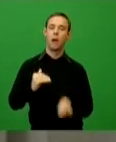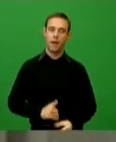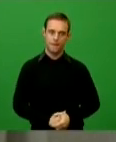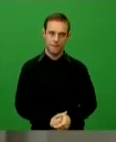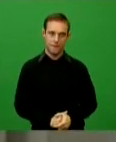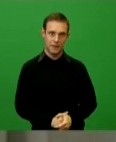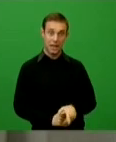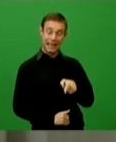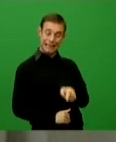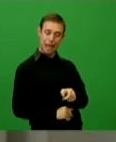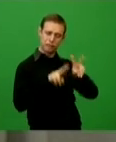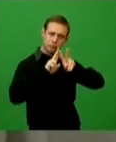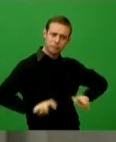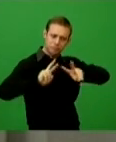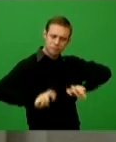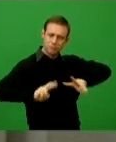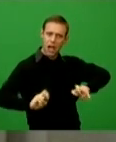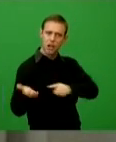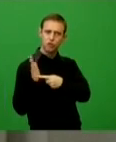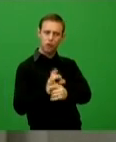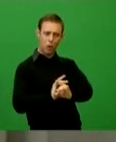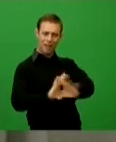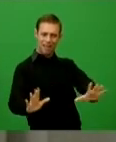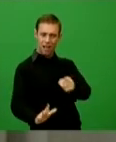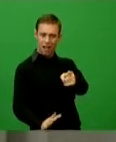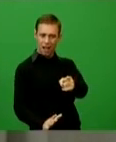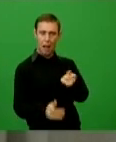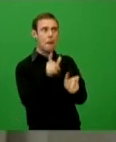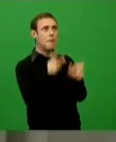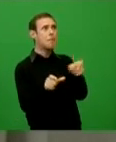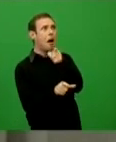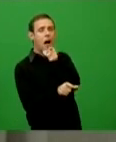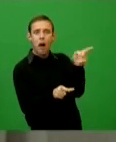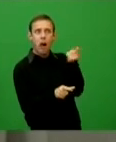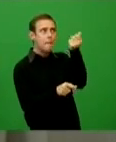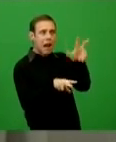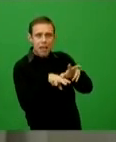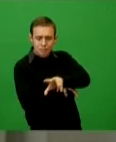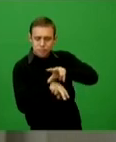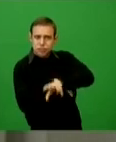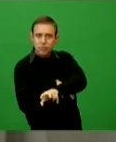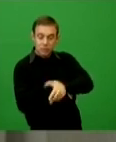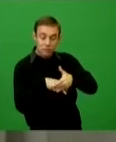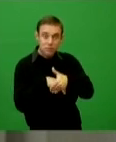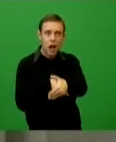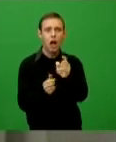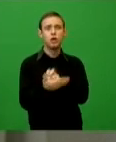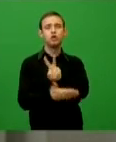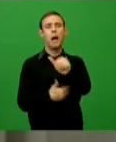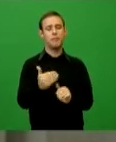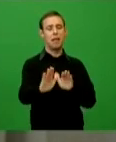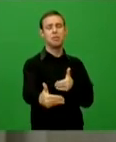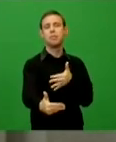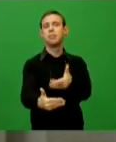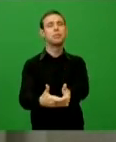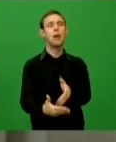Manufacturing Survey shows a sharp decline in expected capital investment over the next 12 months, with the political